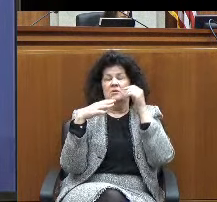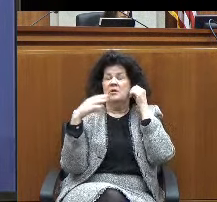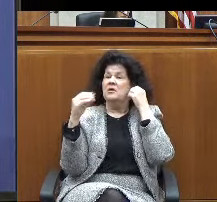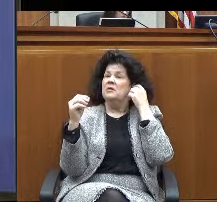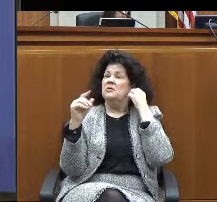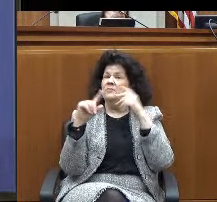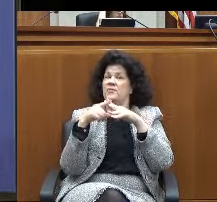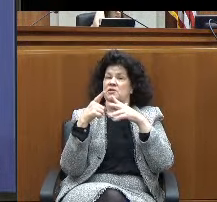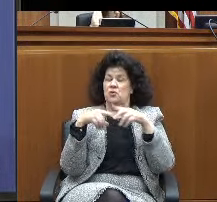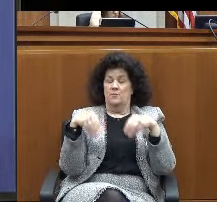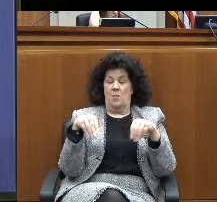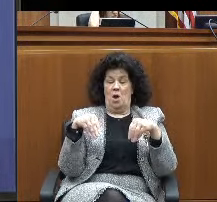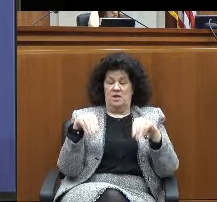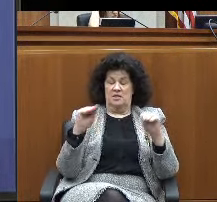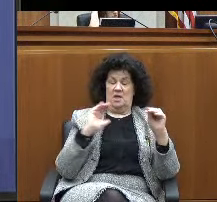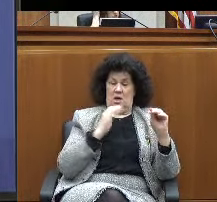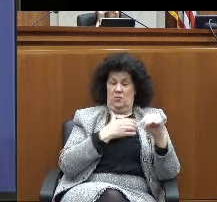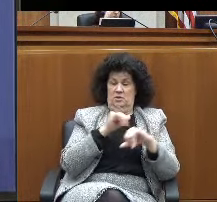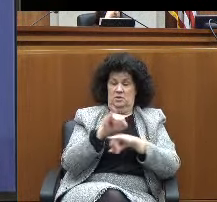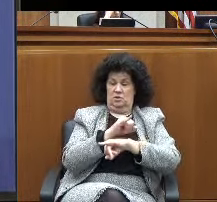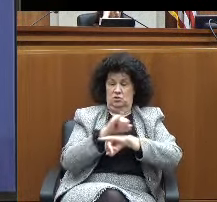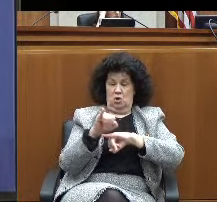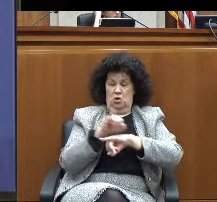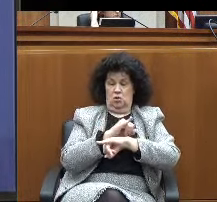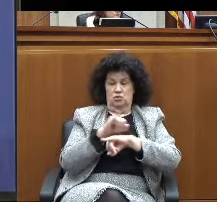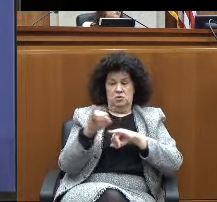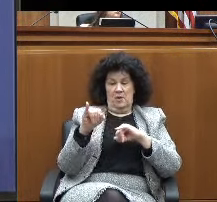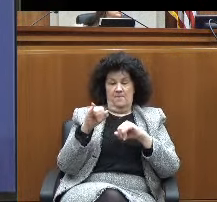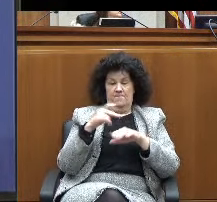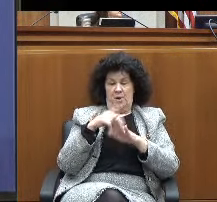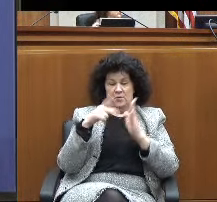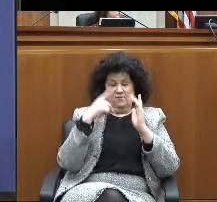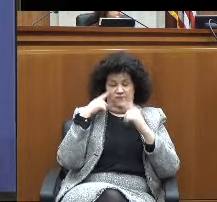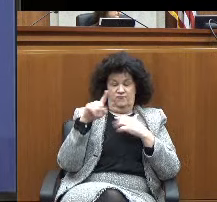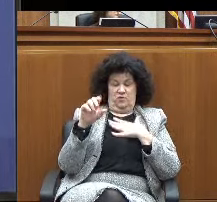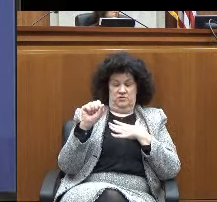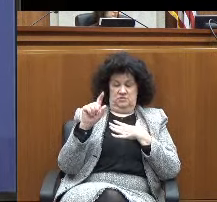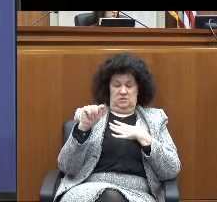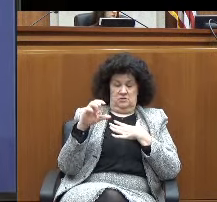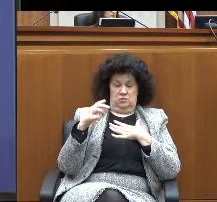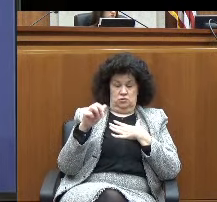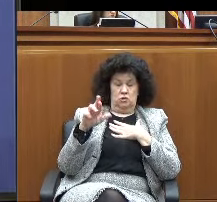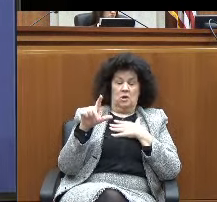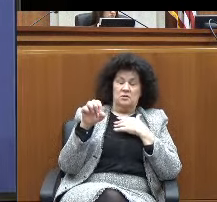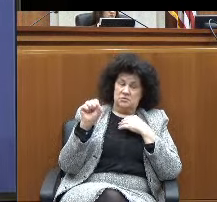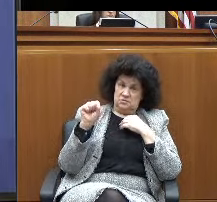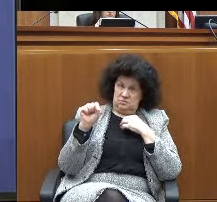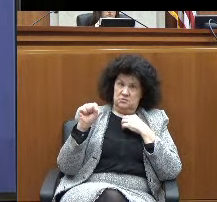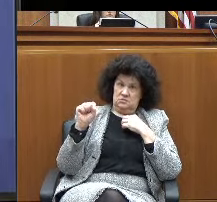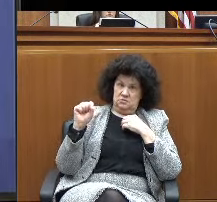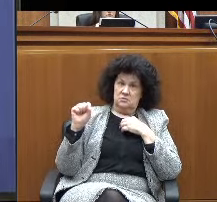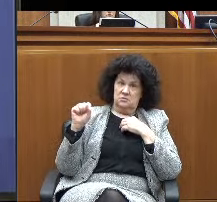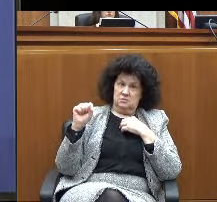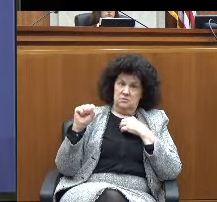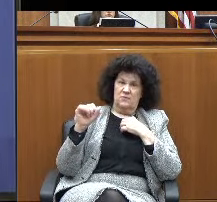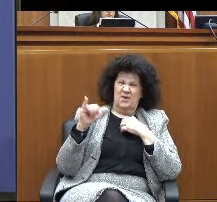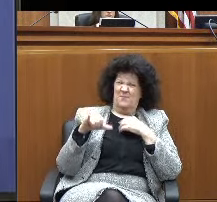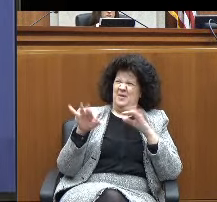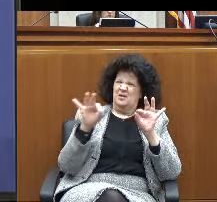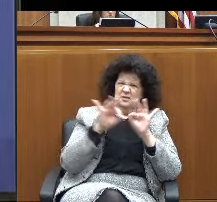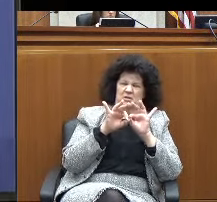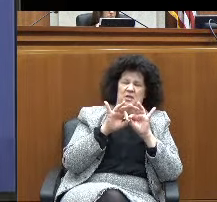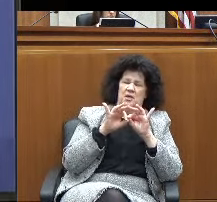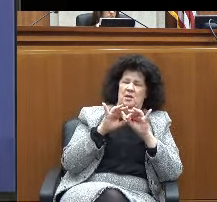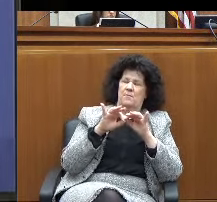and begin marketing our internship program for St. Charles Parish businesses. And that's actually going to be a key part of, as I sat